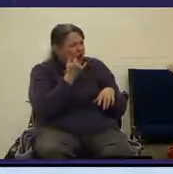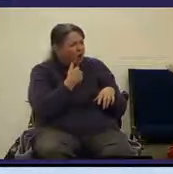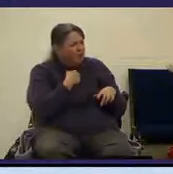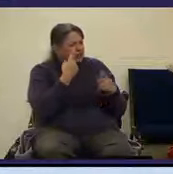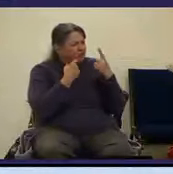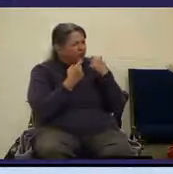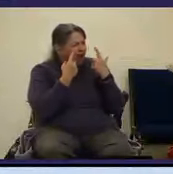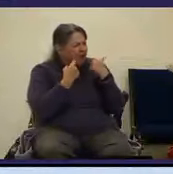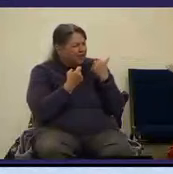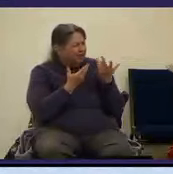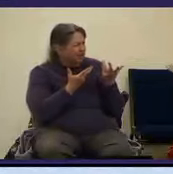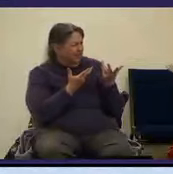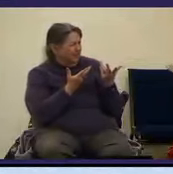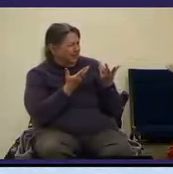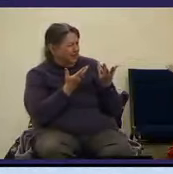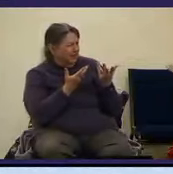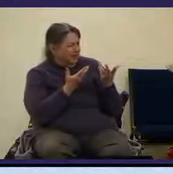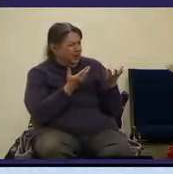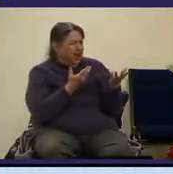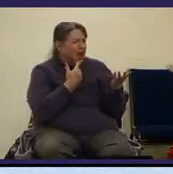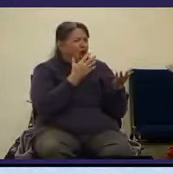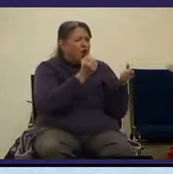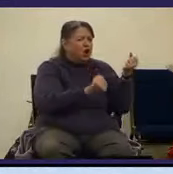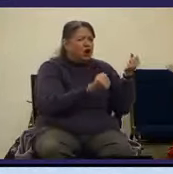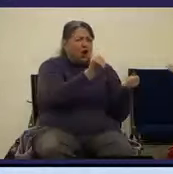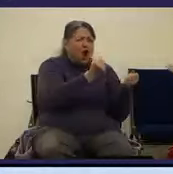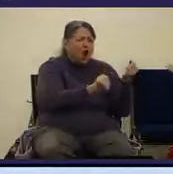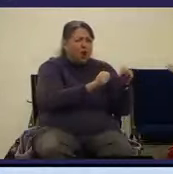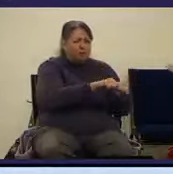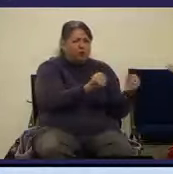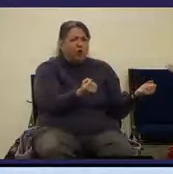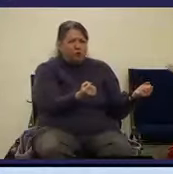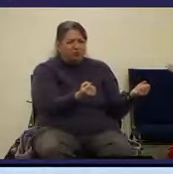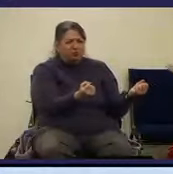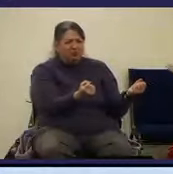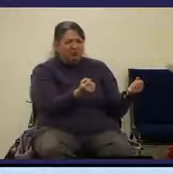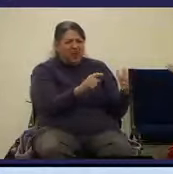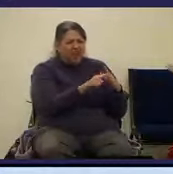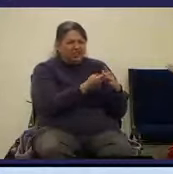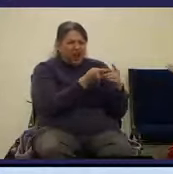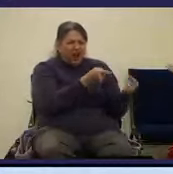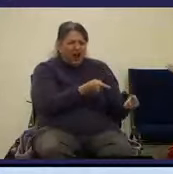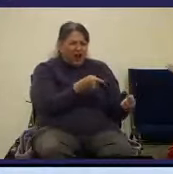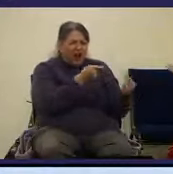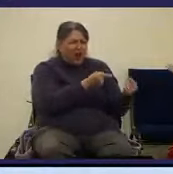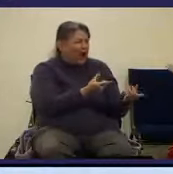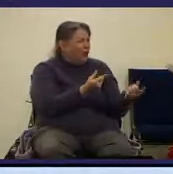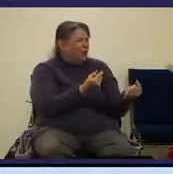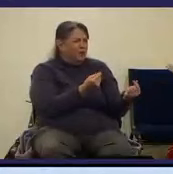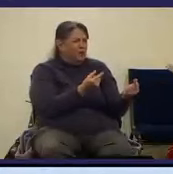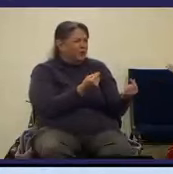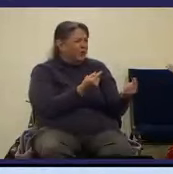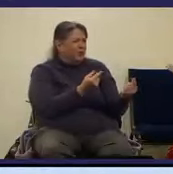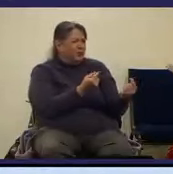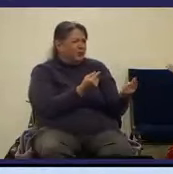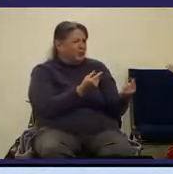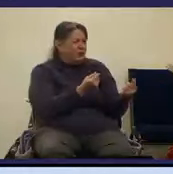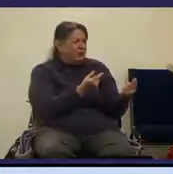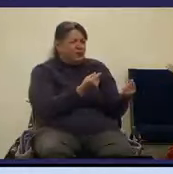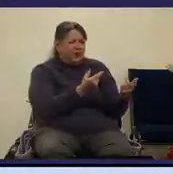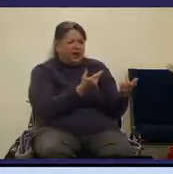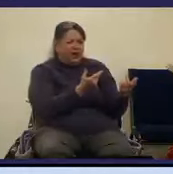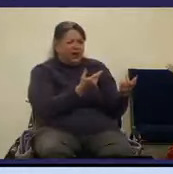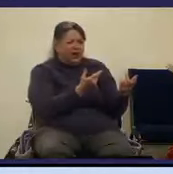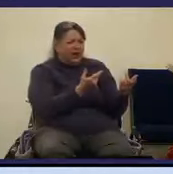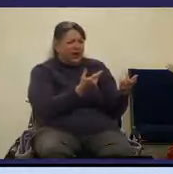and her car stalled. It wouldn't start. She didn't know what to do with her car. And I wasn't there.